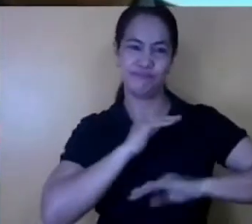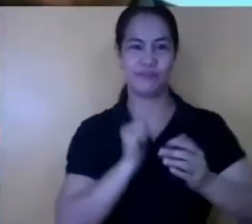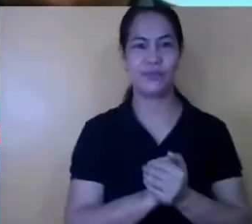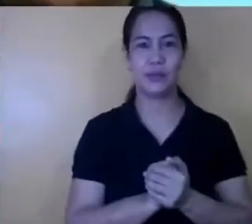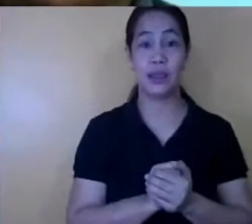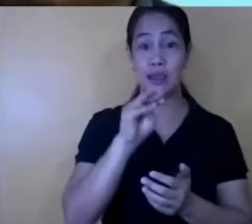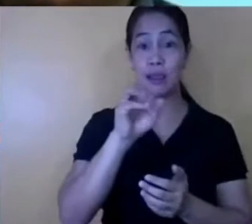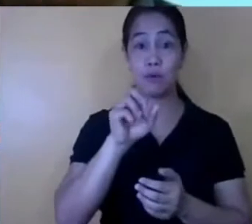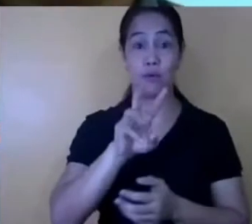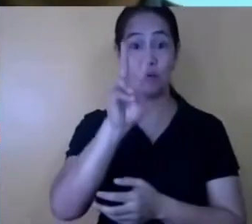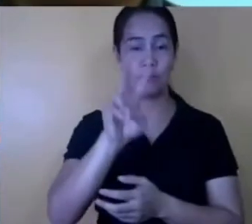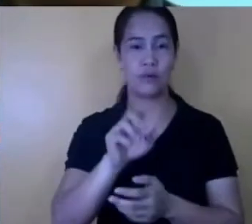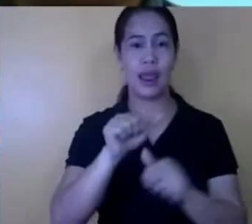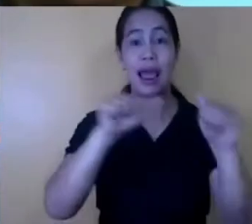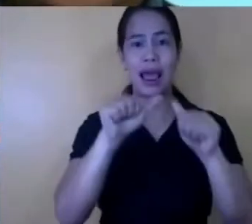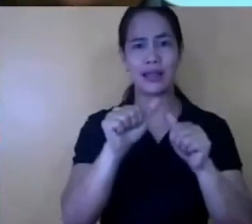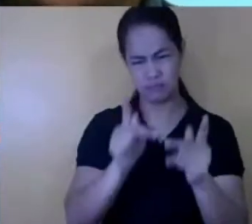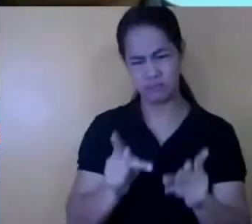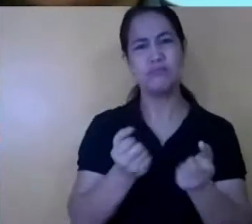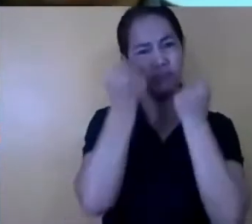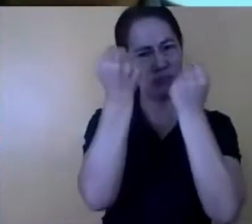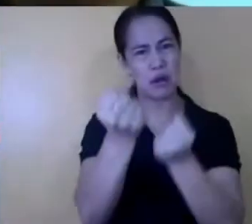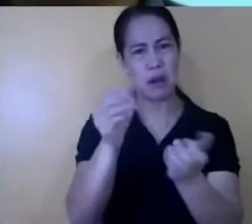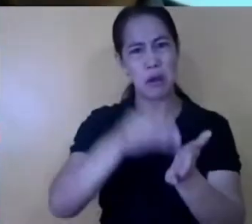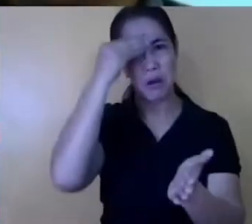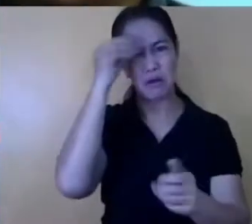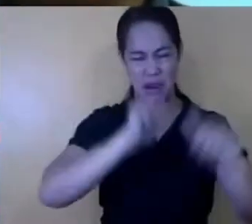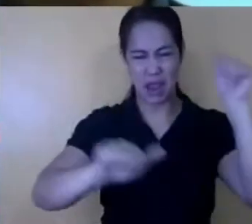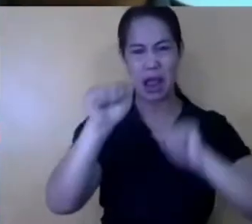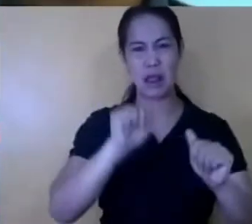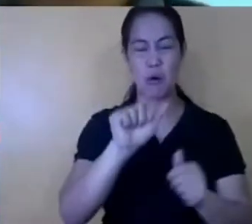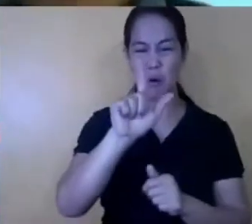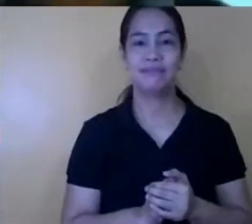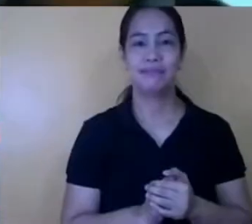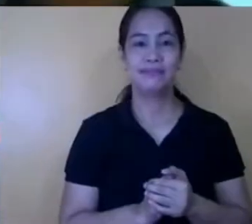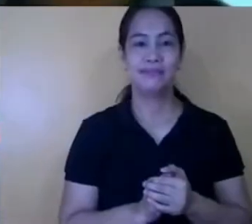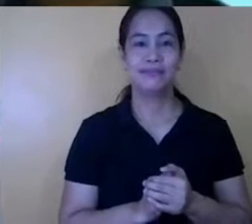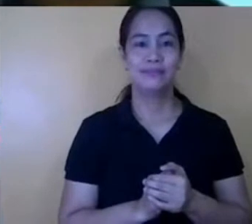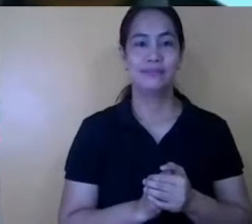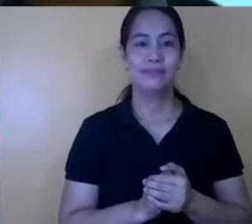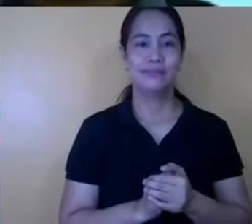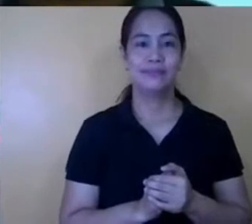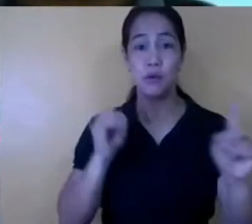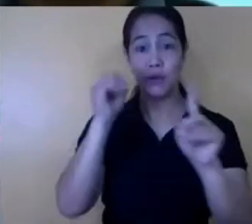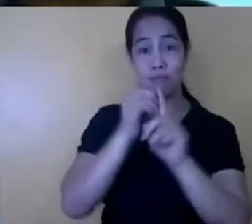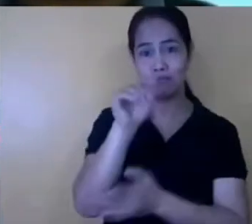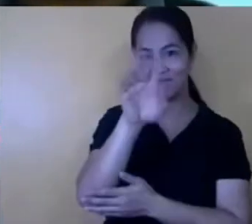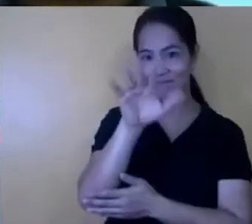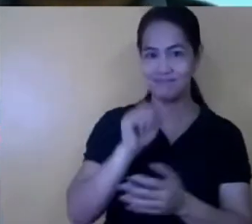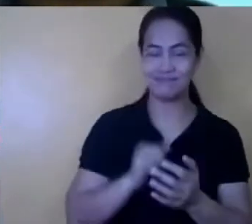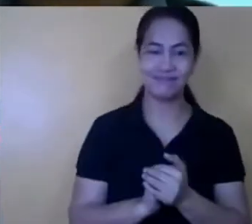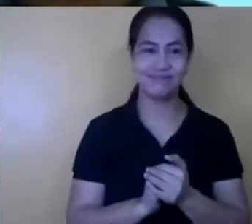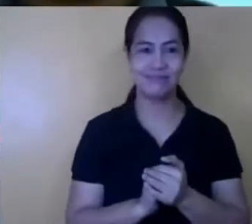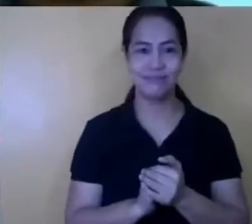activity proposal or learning action cell plan, LAC plan, unsatisfactory. For objective 15,